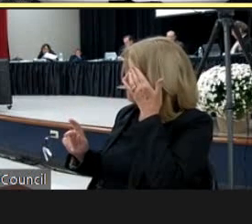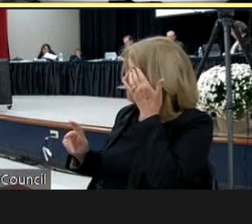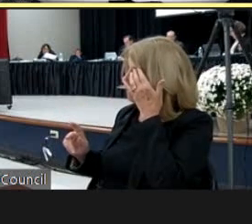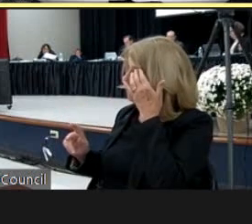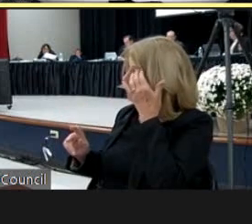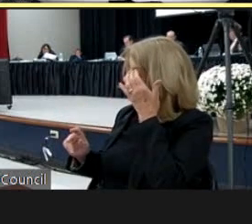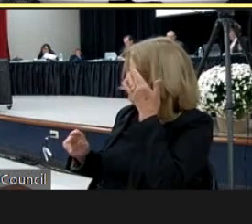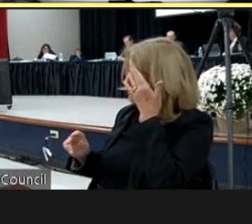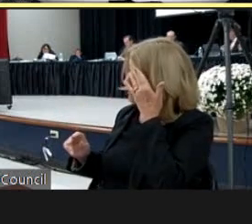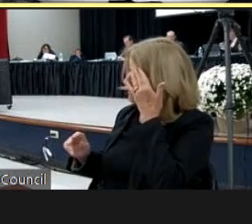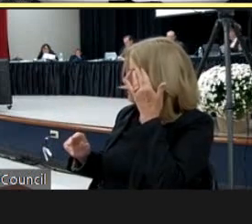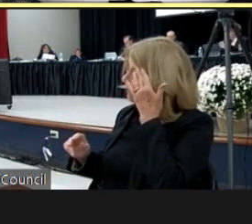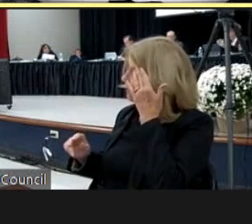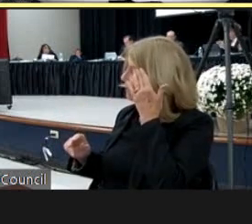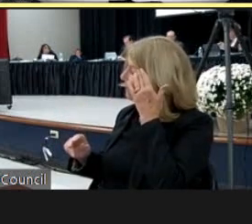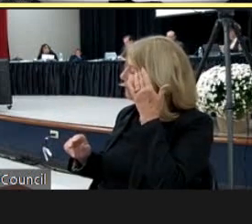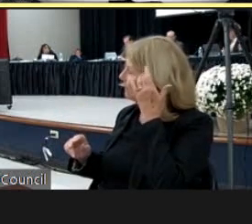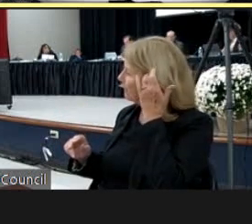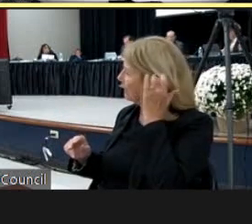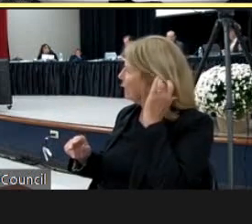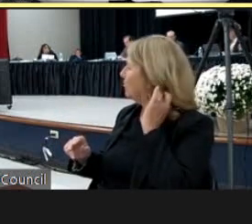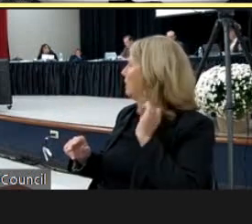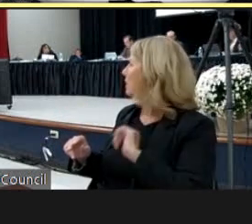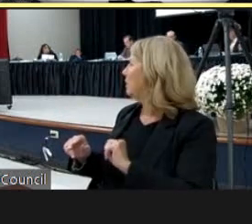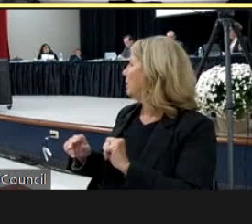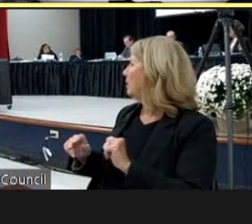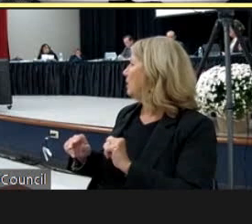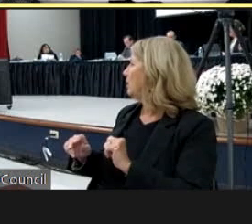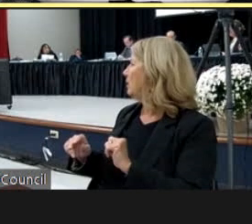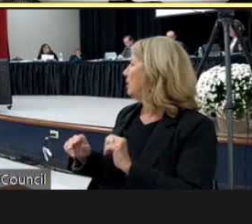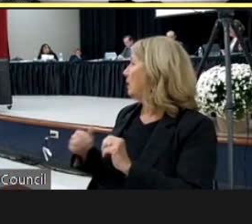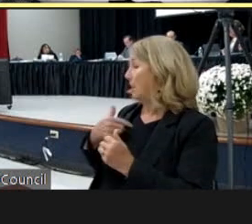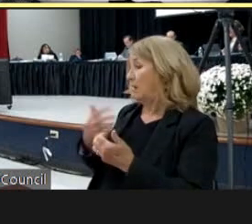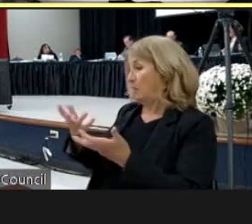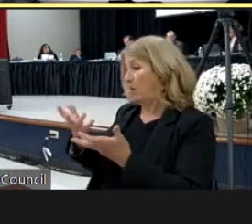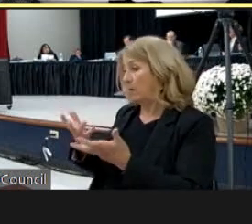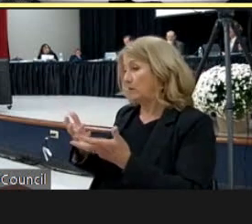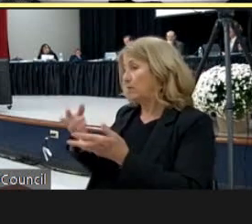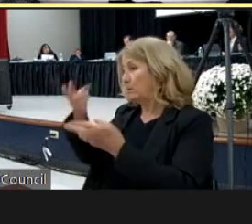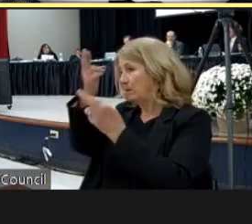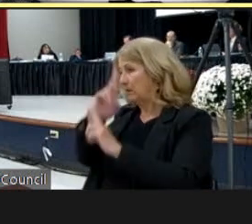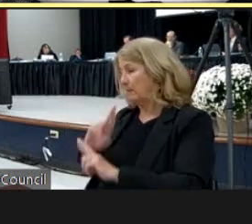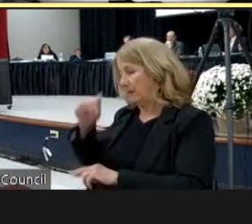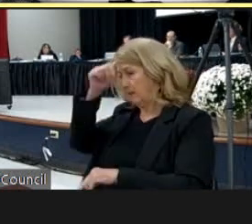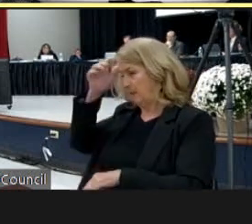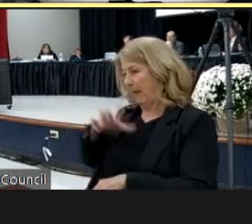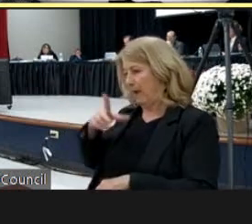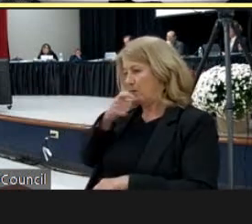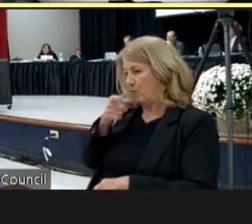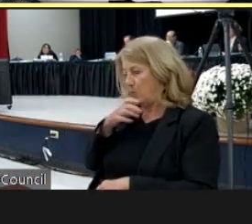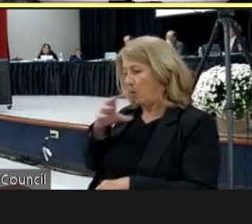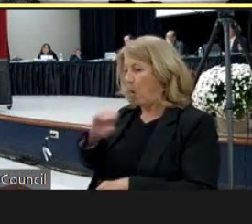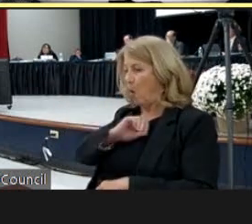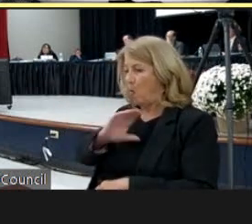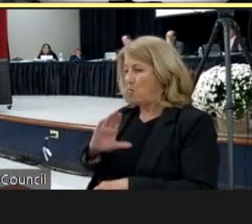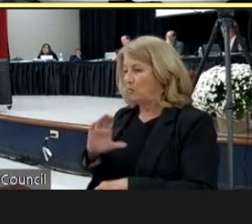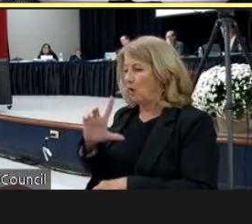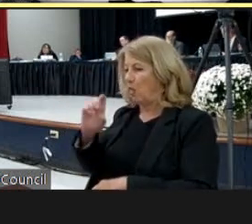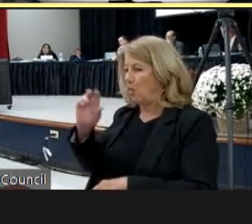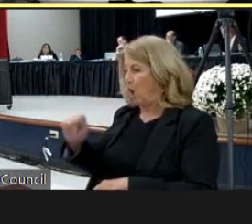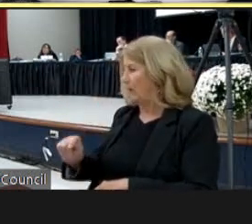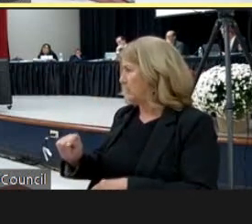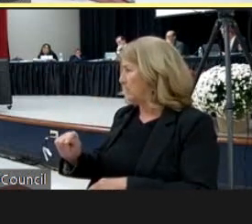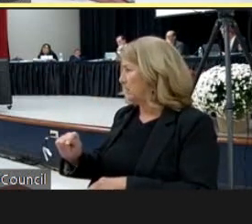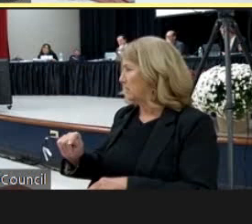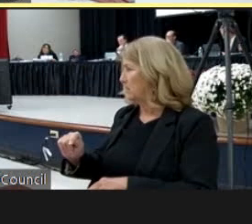On one hand, I see what we're trying to do. On the other hand, I kind of want to respect the guy who owns the lot. Yeah, He's and not requesting any change. I mean,